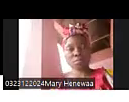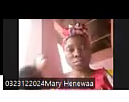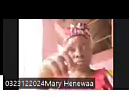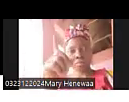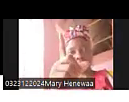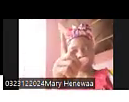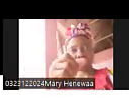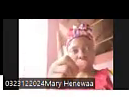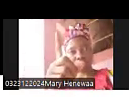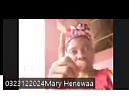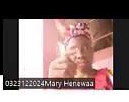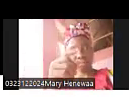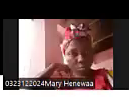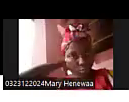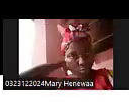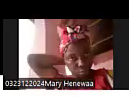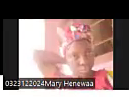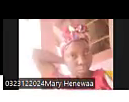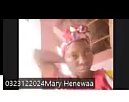N A